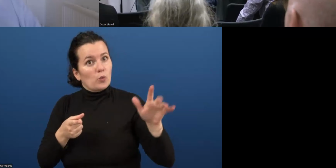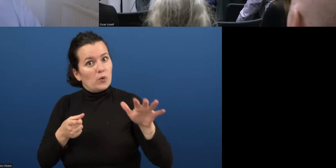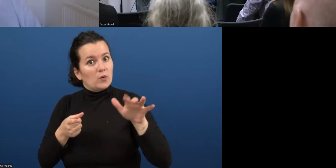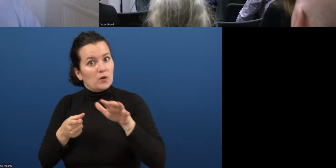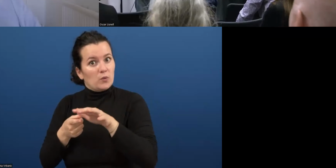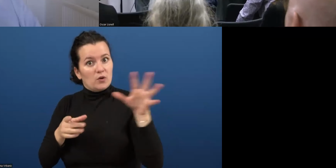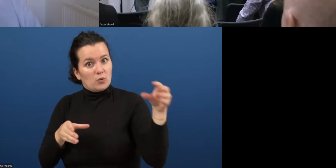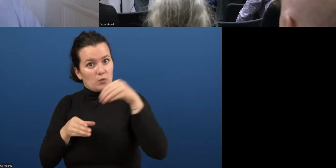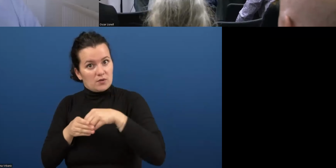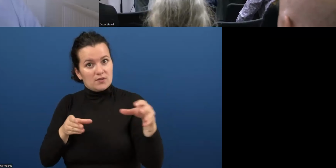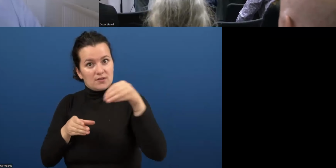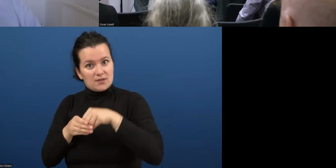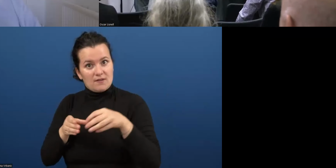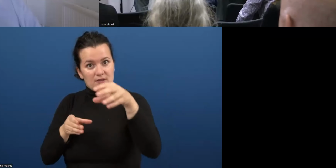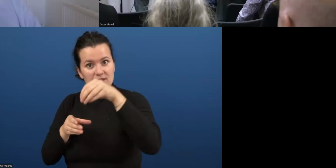did?